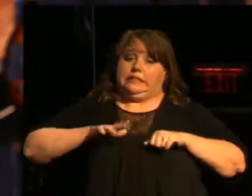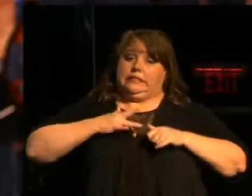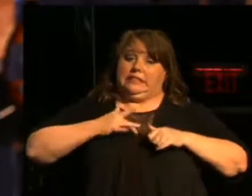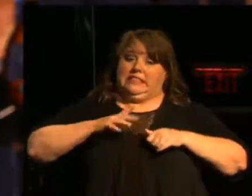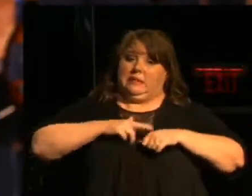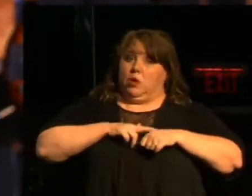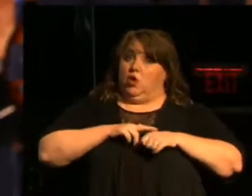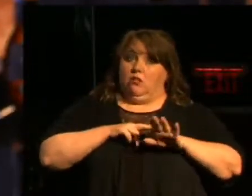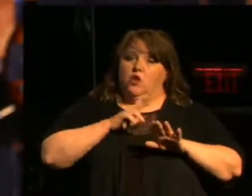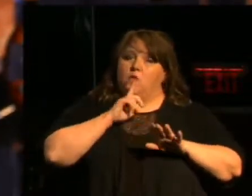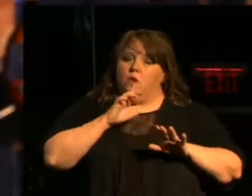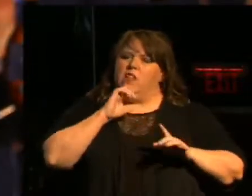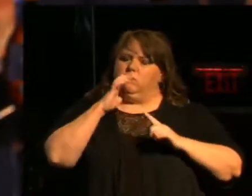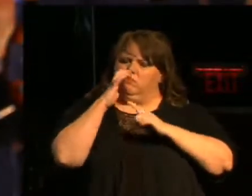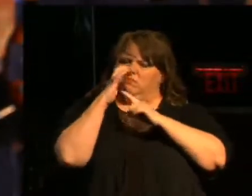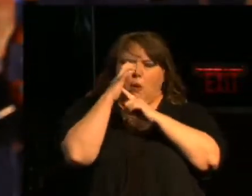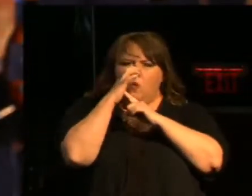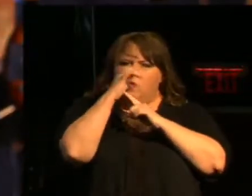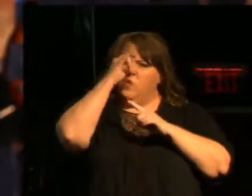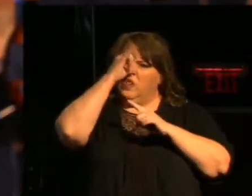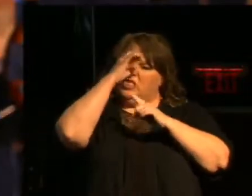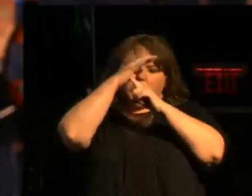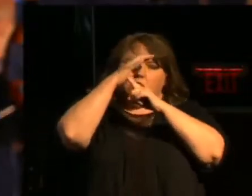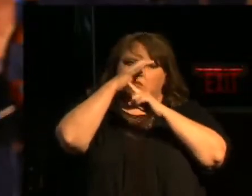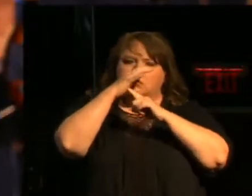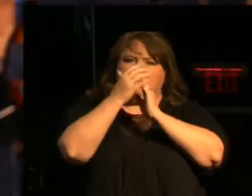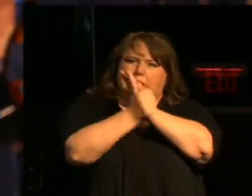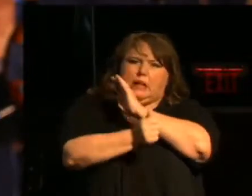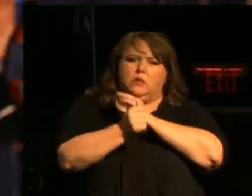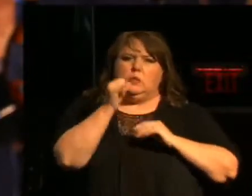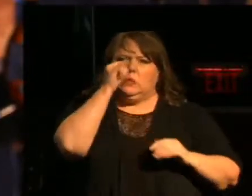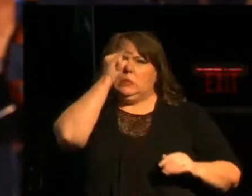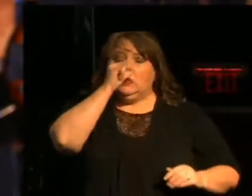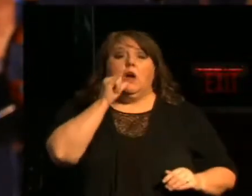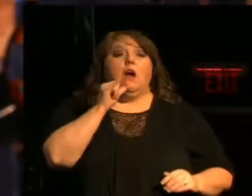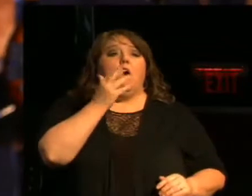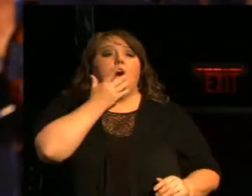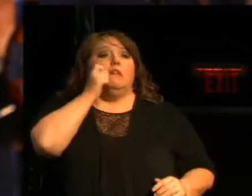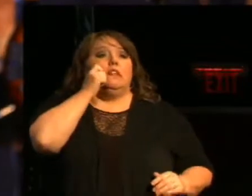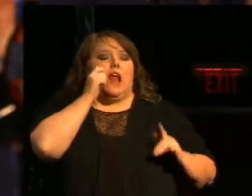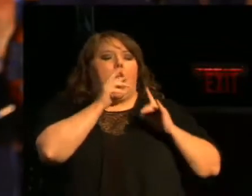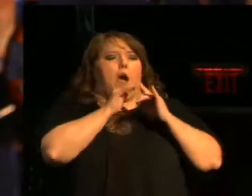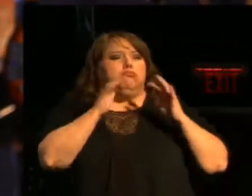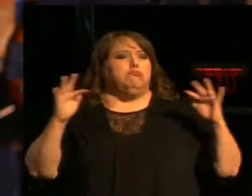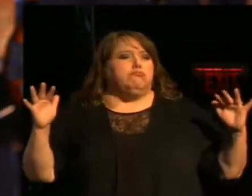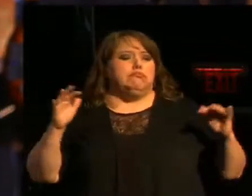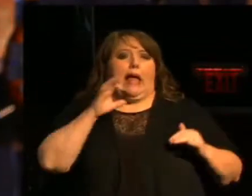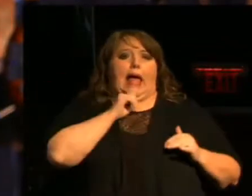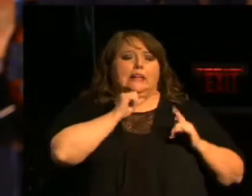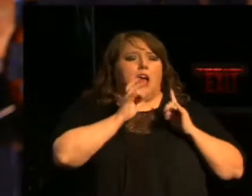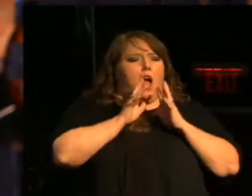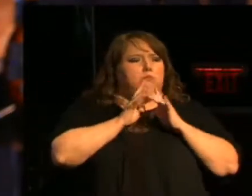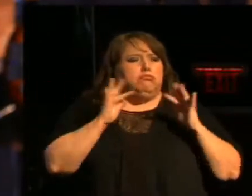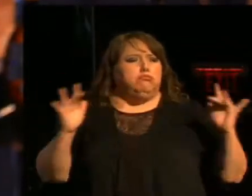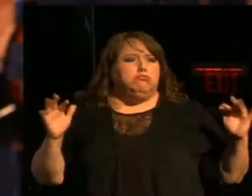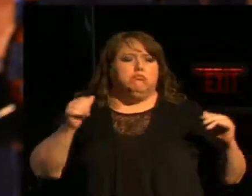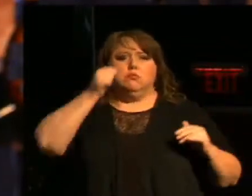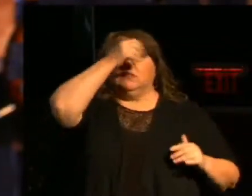today, we're talking about a topic that is sensitive for us all. We're talking about patriotism, and what does that mean? This is